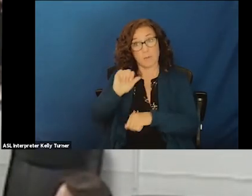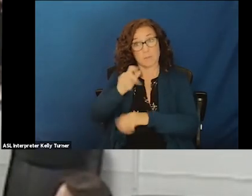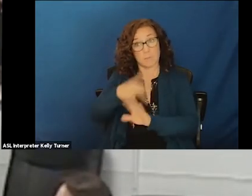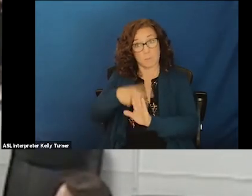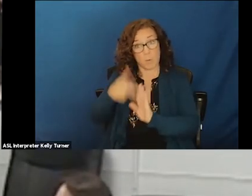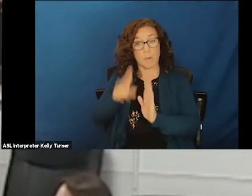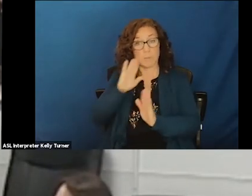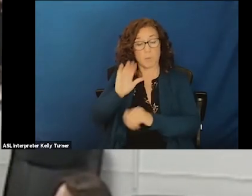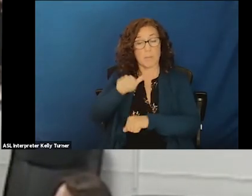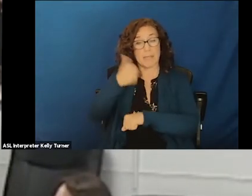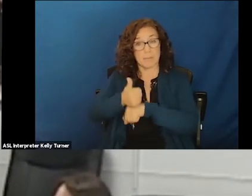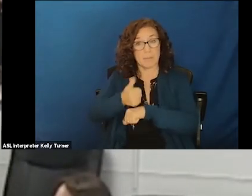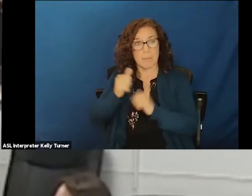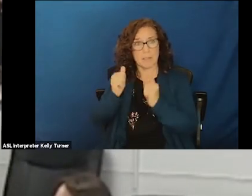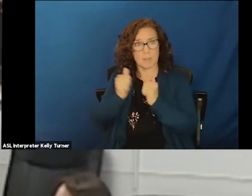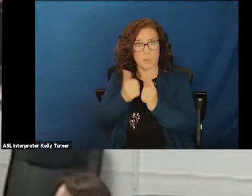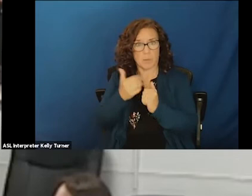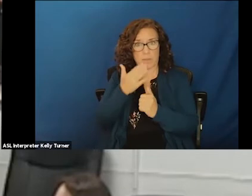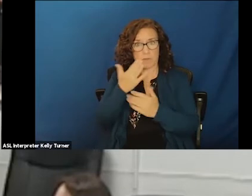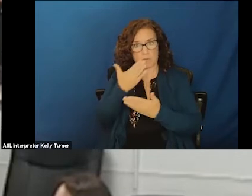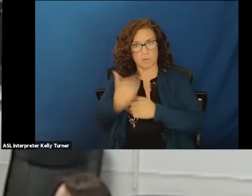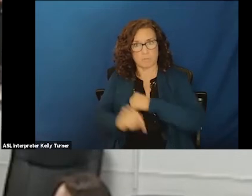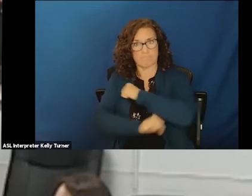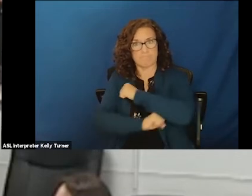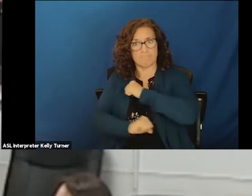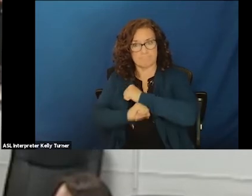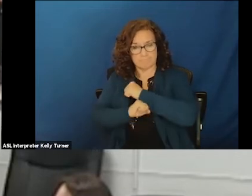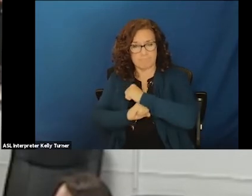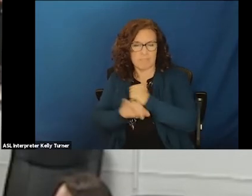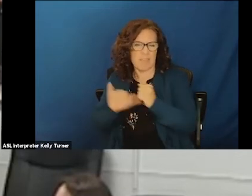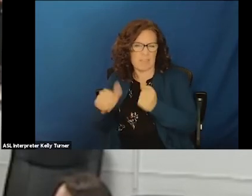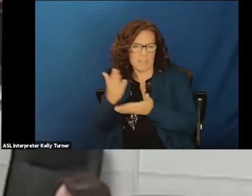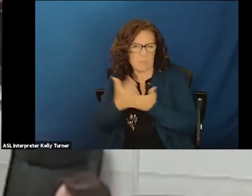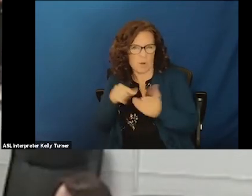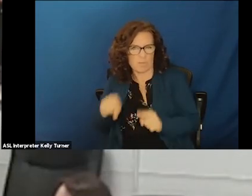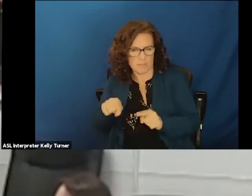secondary person, mostly in terms of my background,